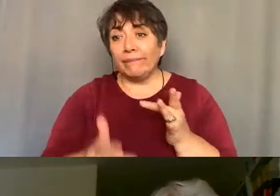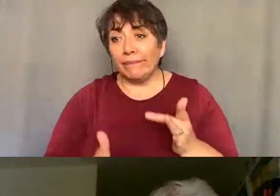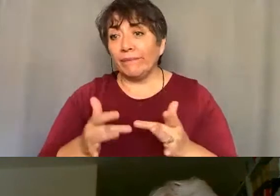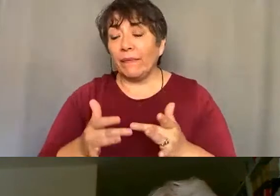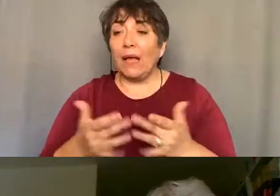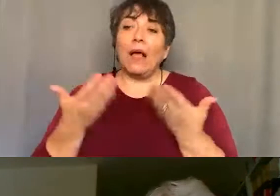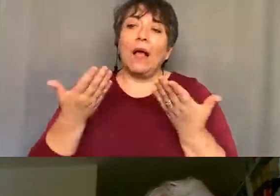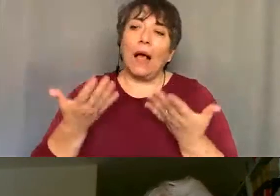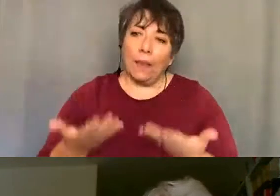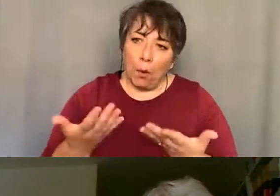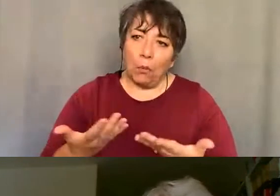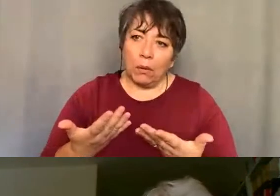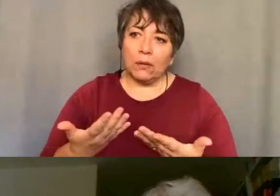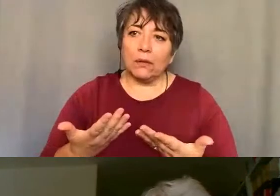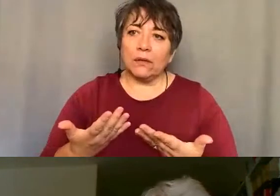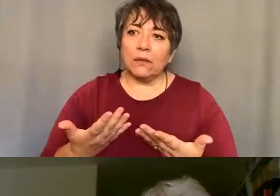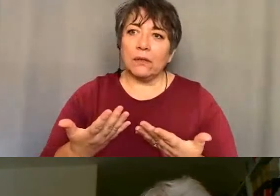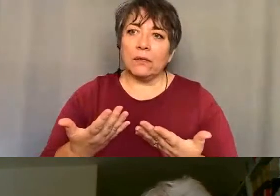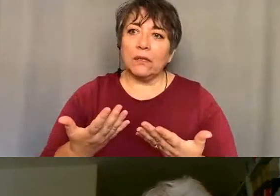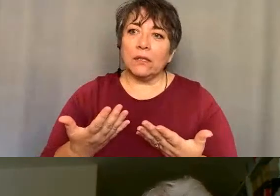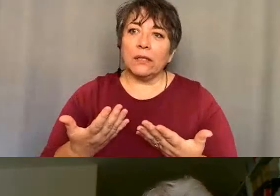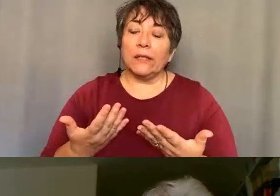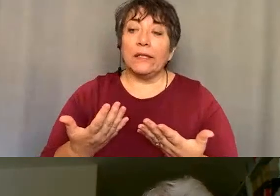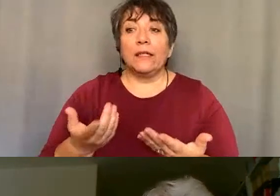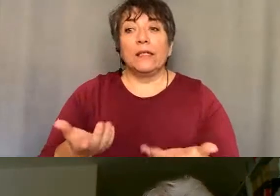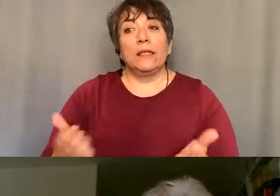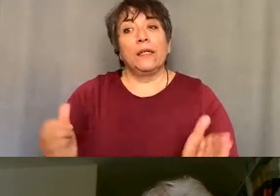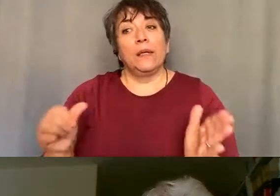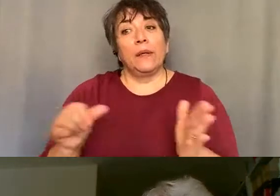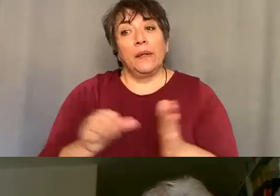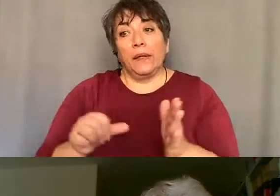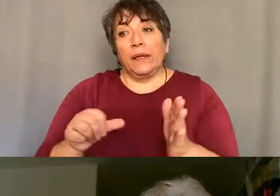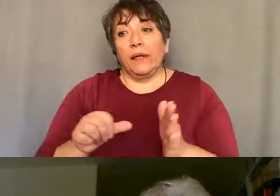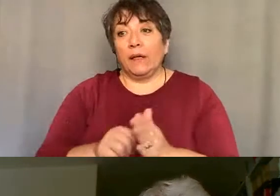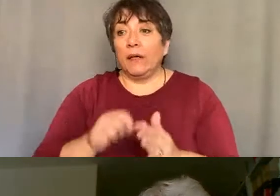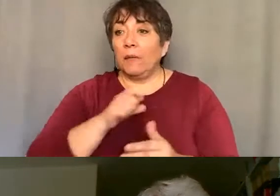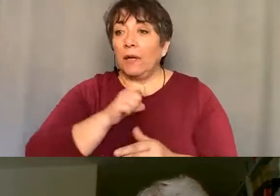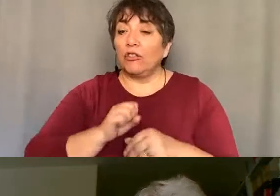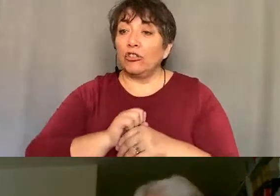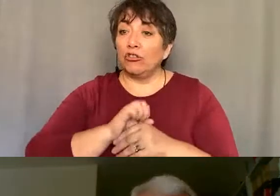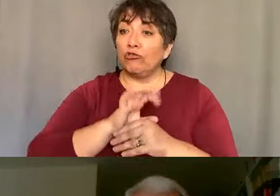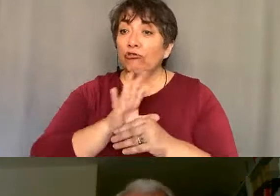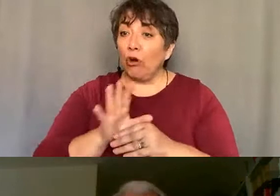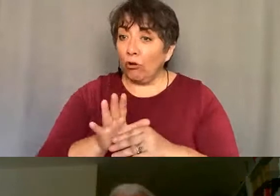the care that has to be taken when that happens,